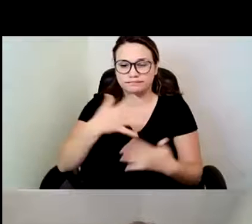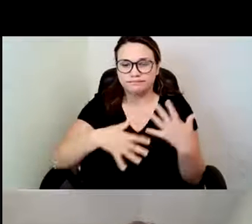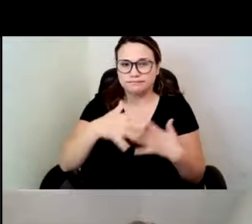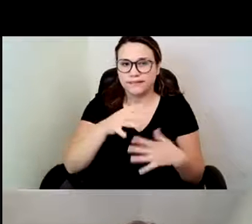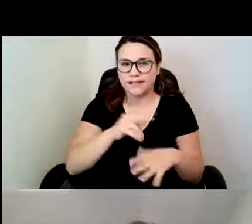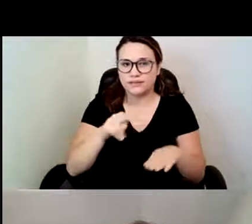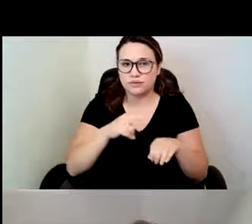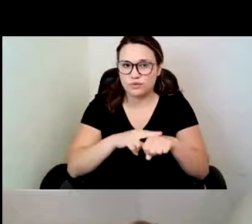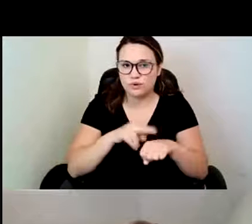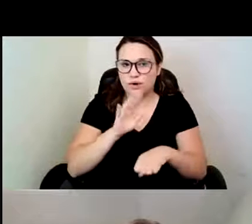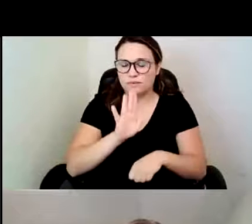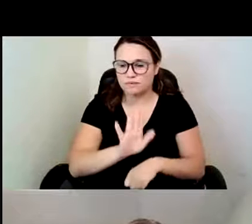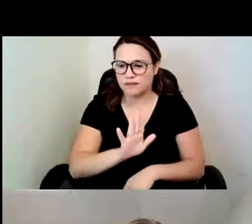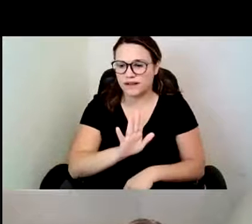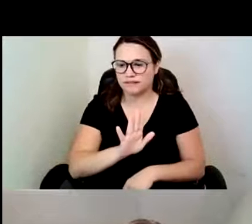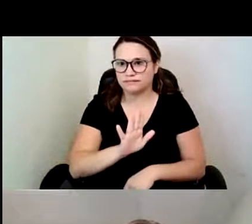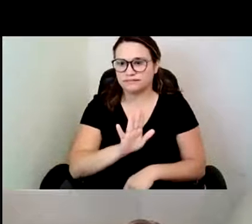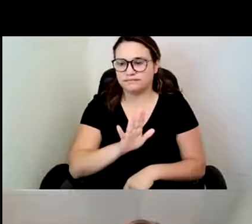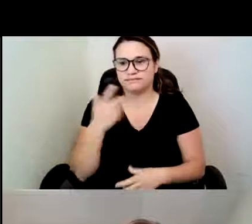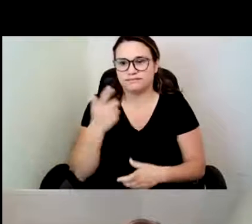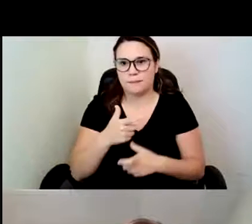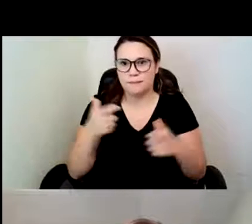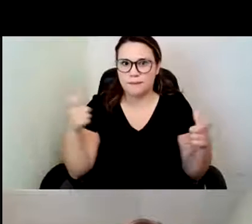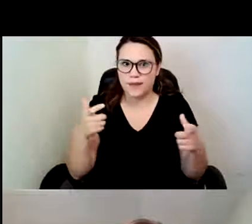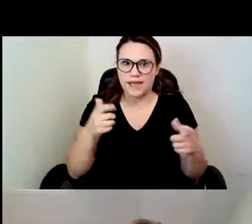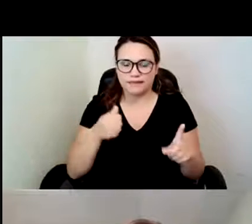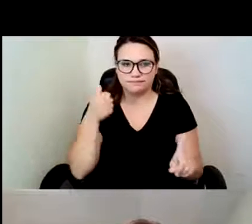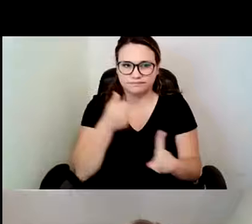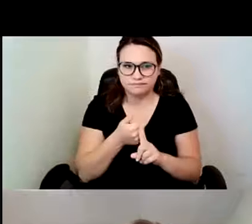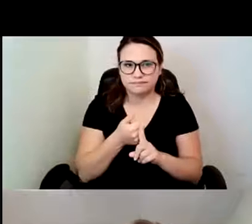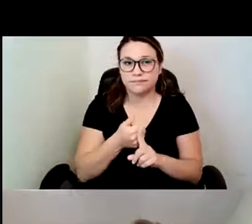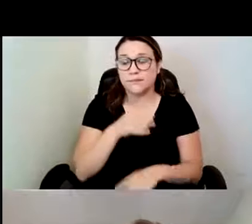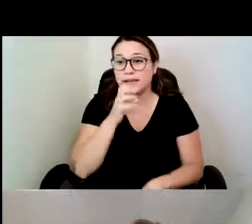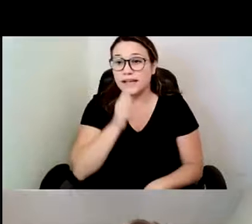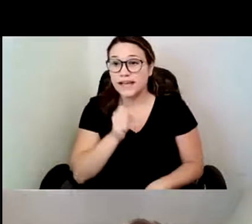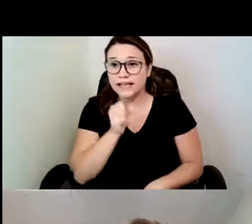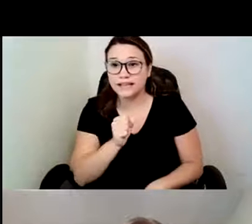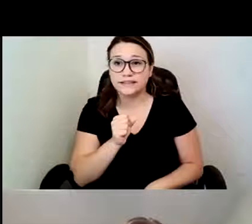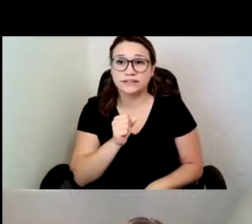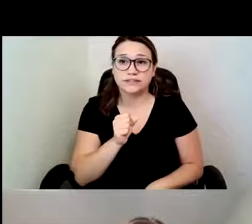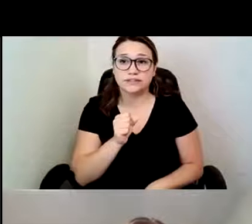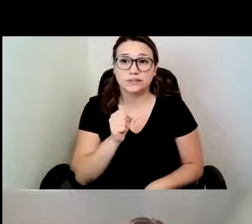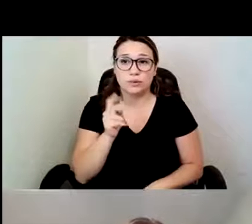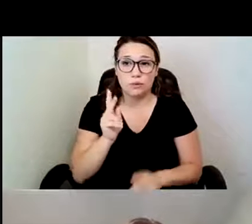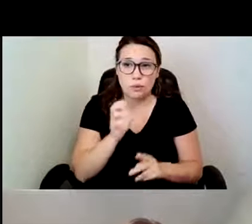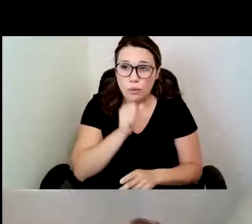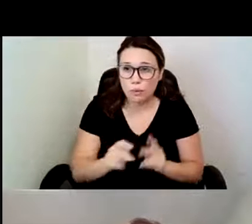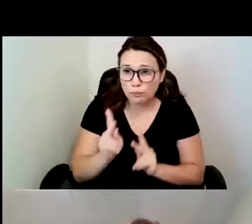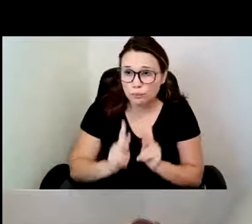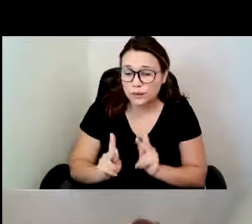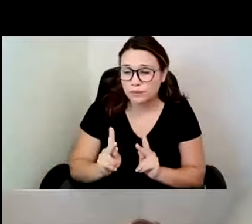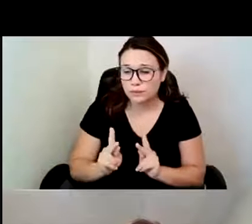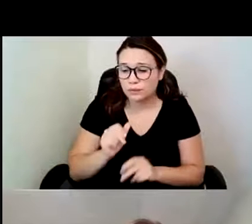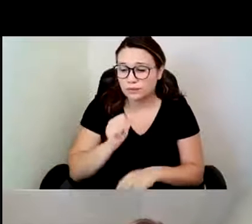and biases play a huge role. Ageist false beliefs that older adults don't misuse